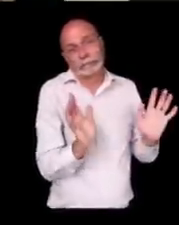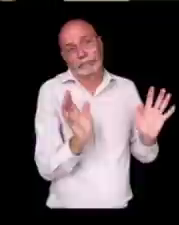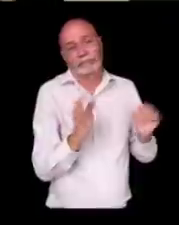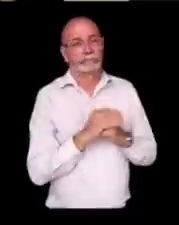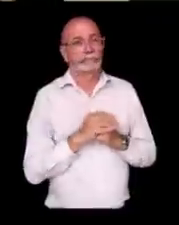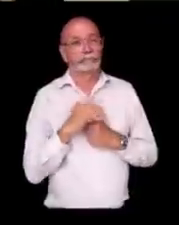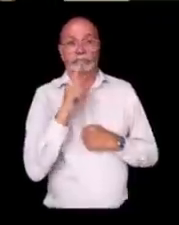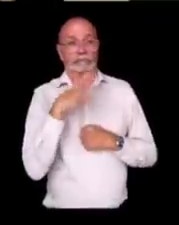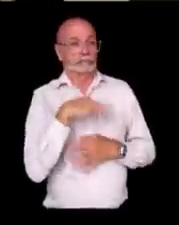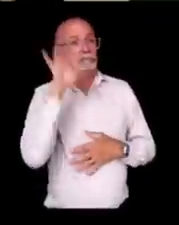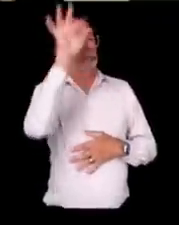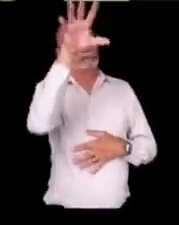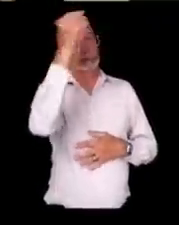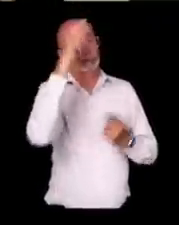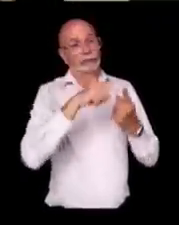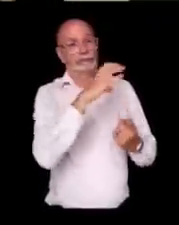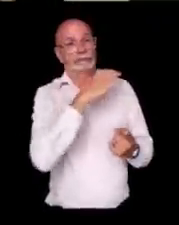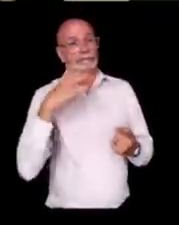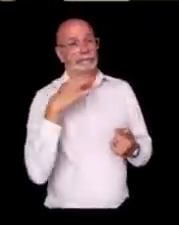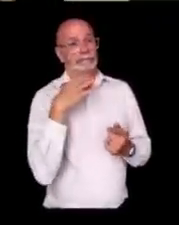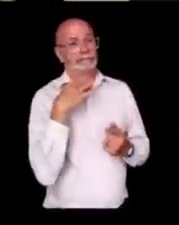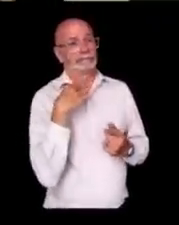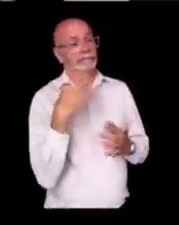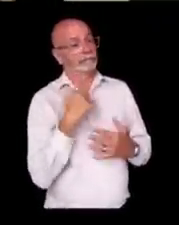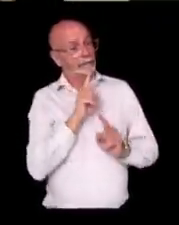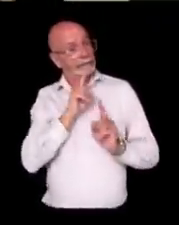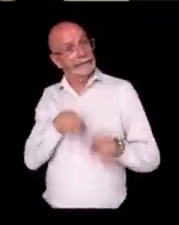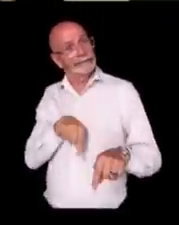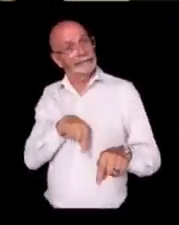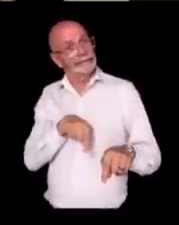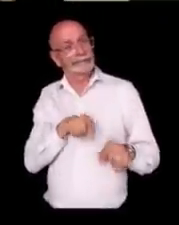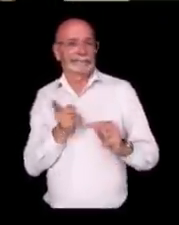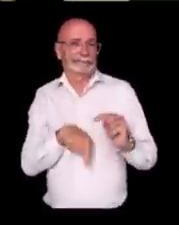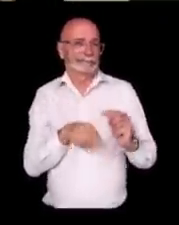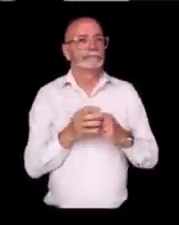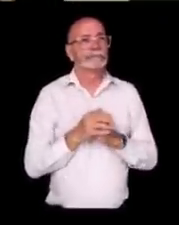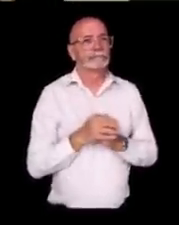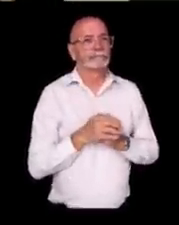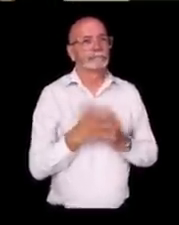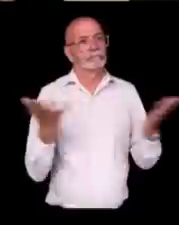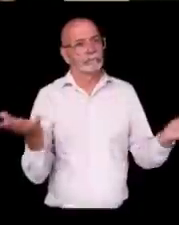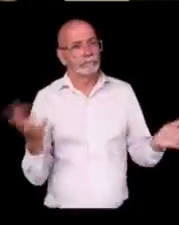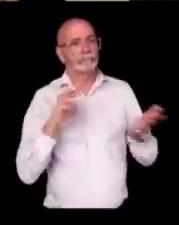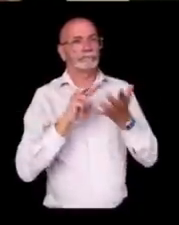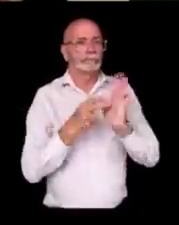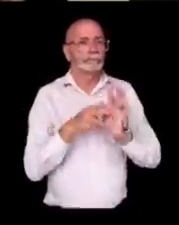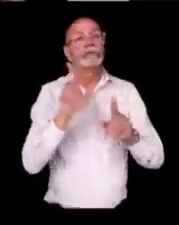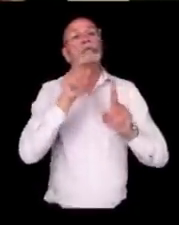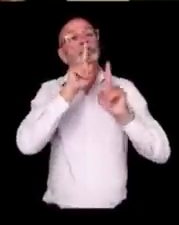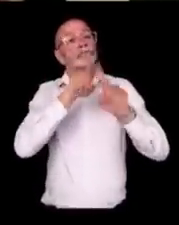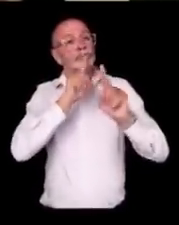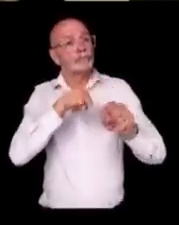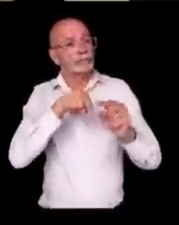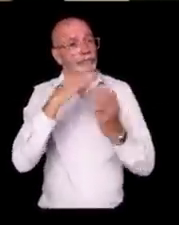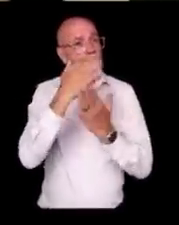ultimately. That's not something I can say one way or the other. So in fact, the report itself just contributes to